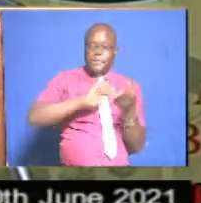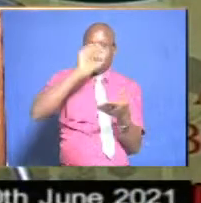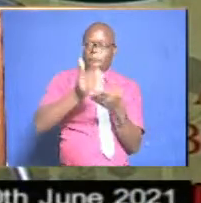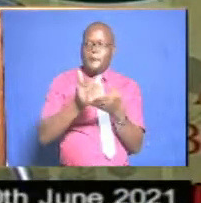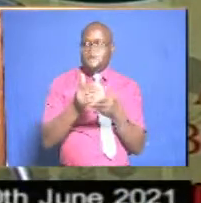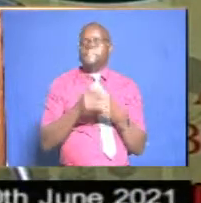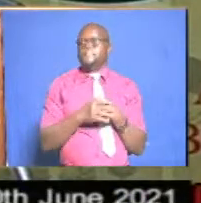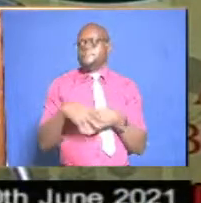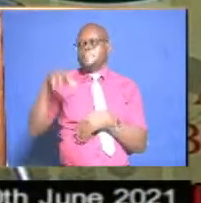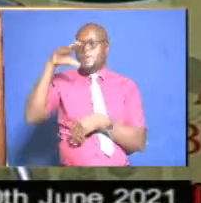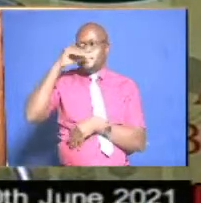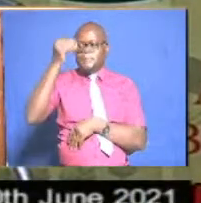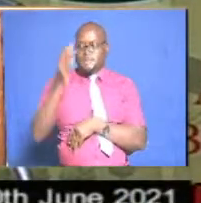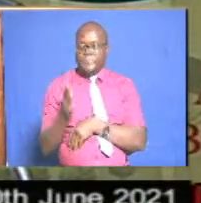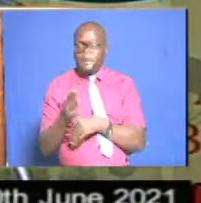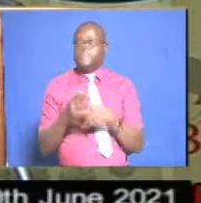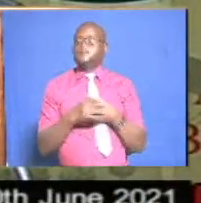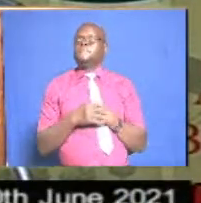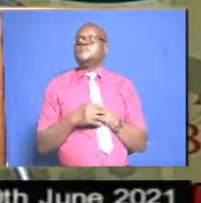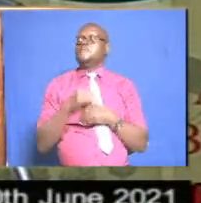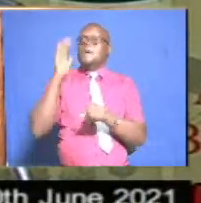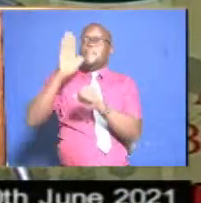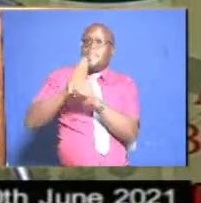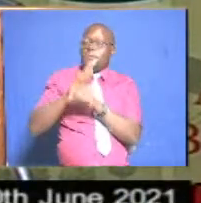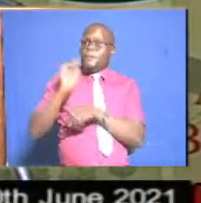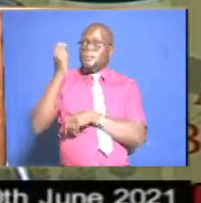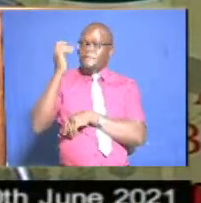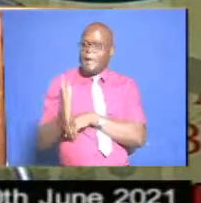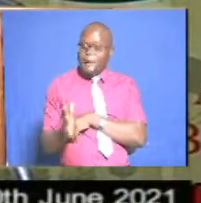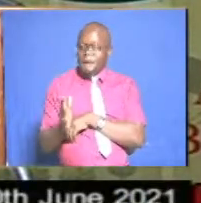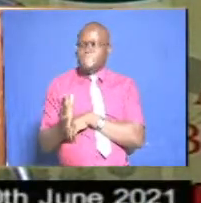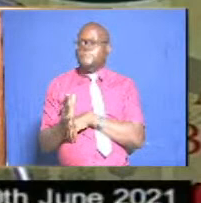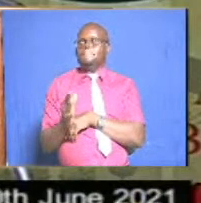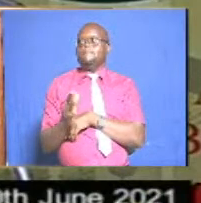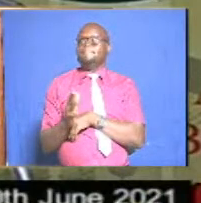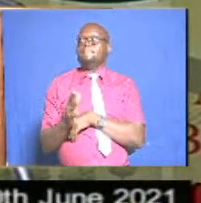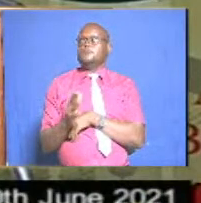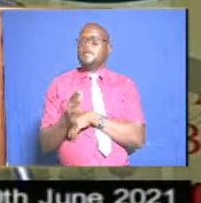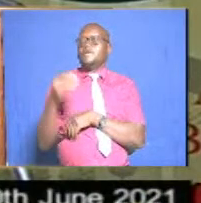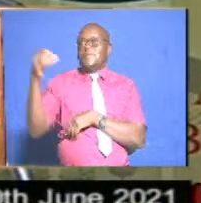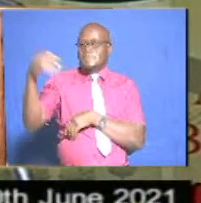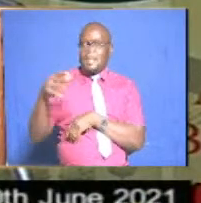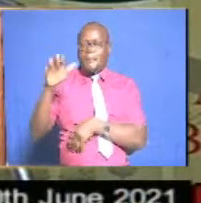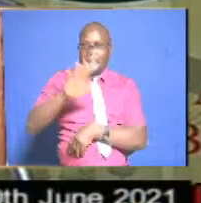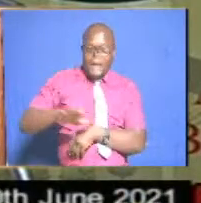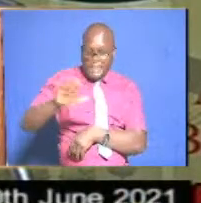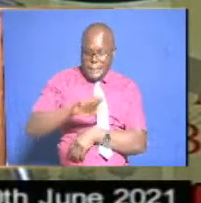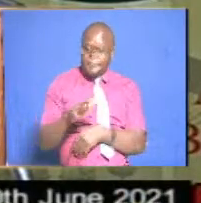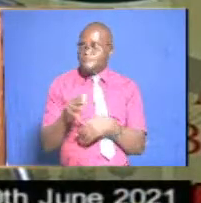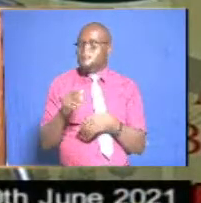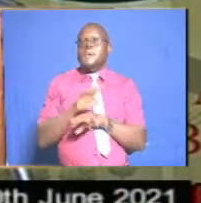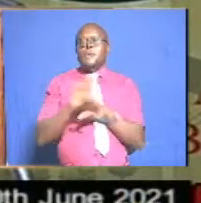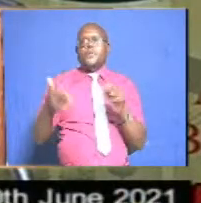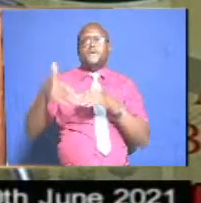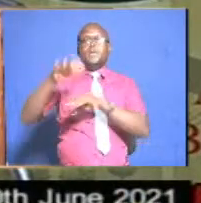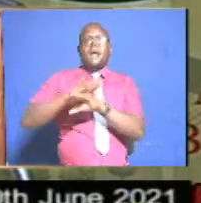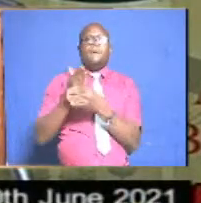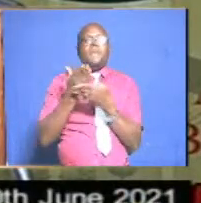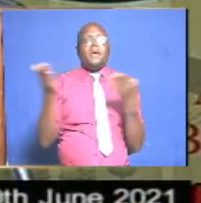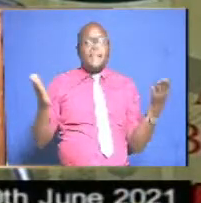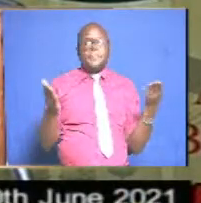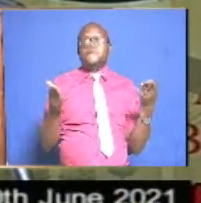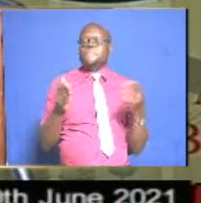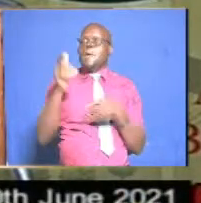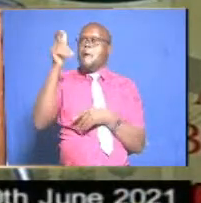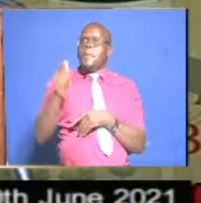Mr. Speaker, majority of Kenyans in the informal sector are not covered by any pension